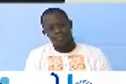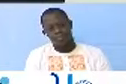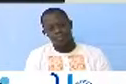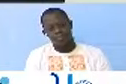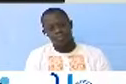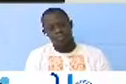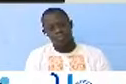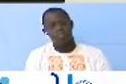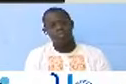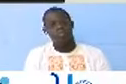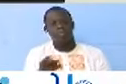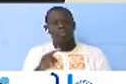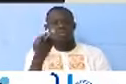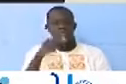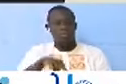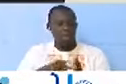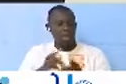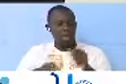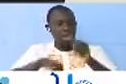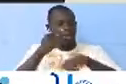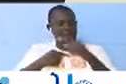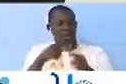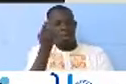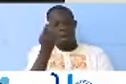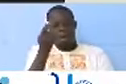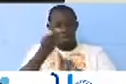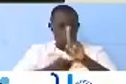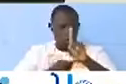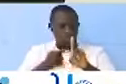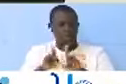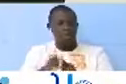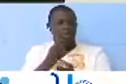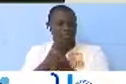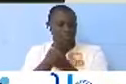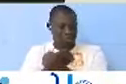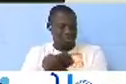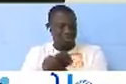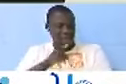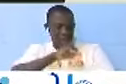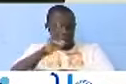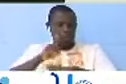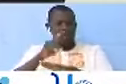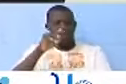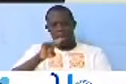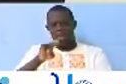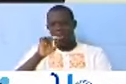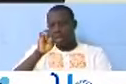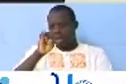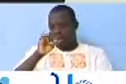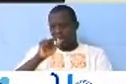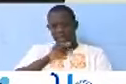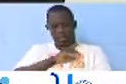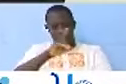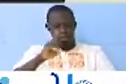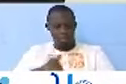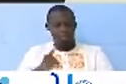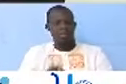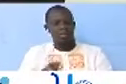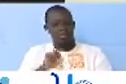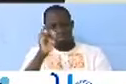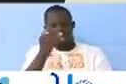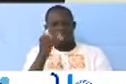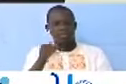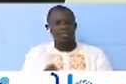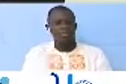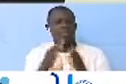And this was after a month of detention at the NIA. Ninketa karkilin kuala wato benna ya abakarta maroko na NIA. Yes.